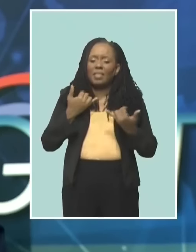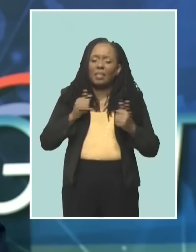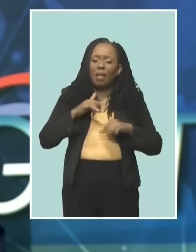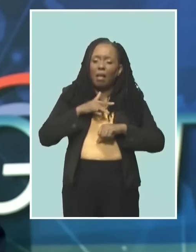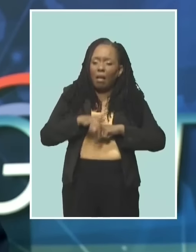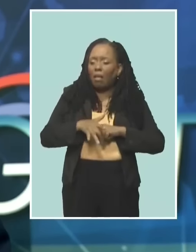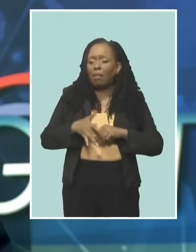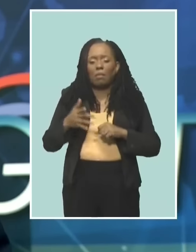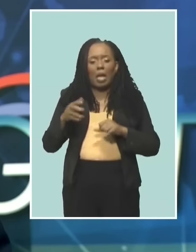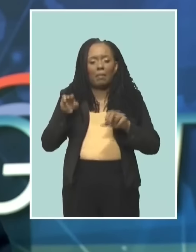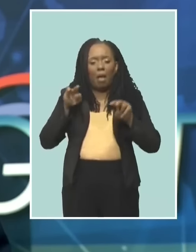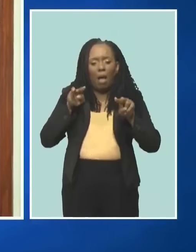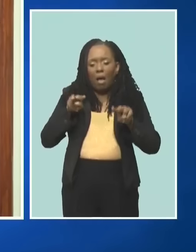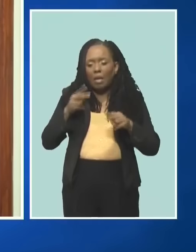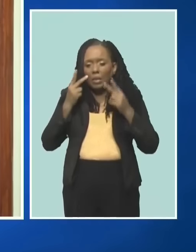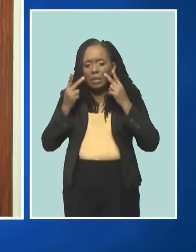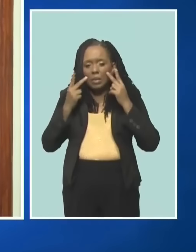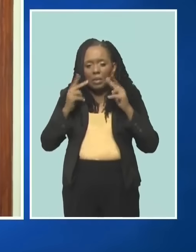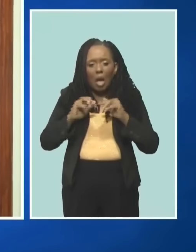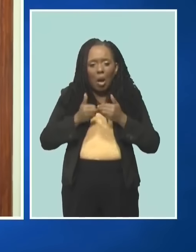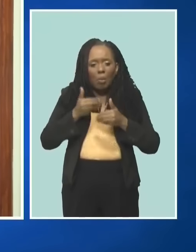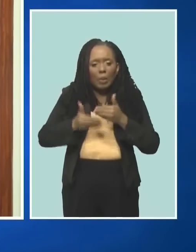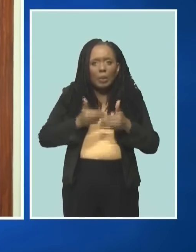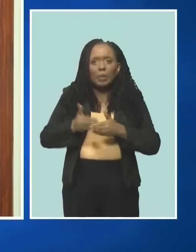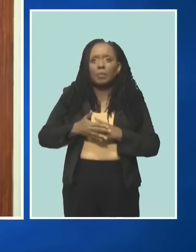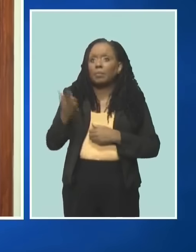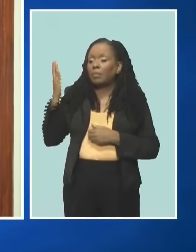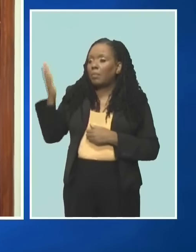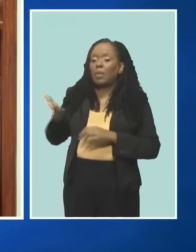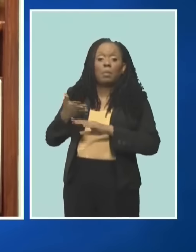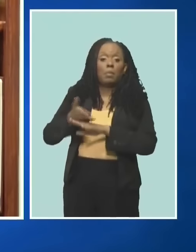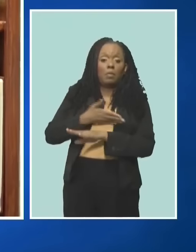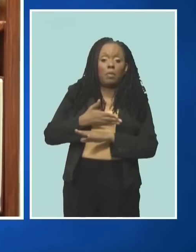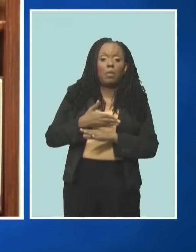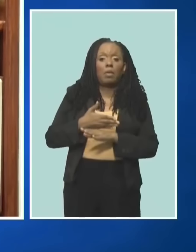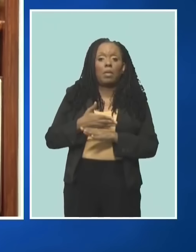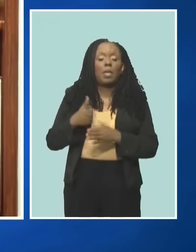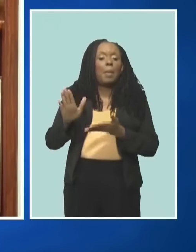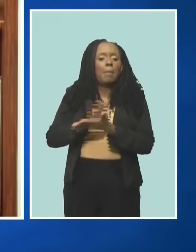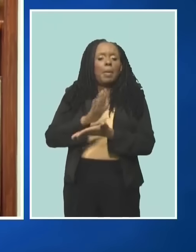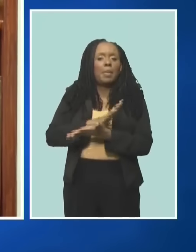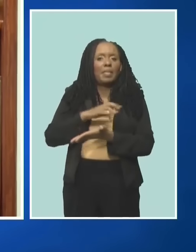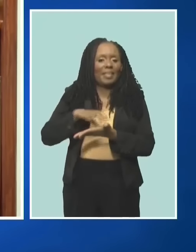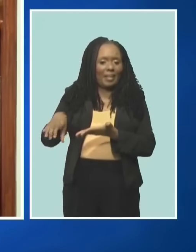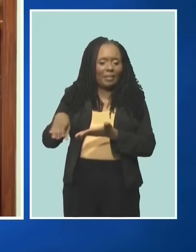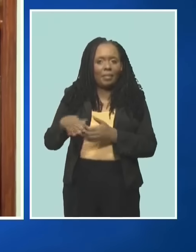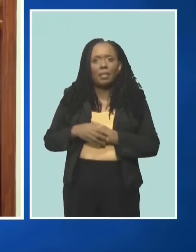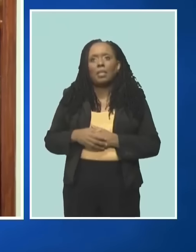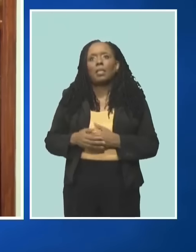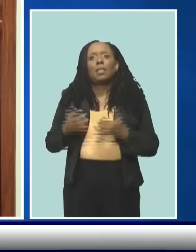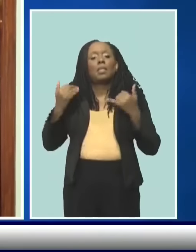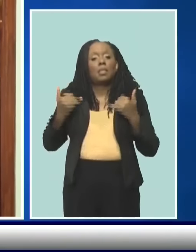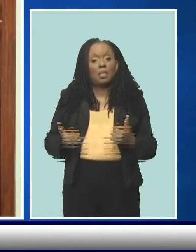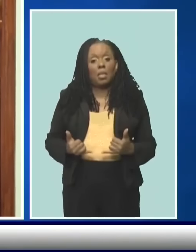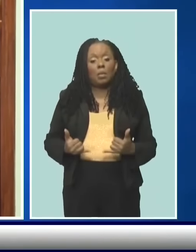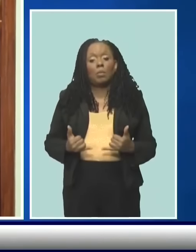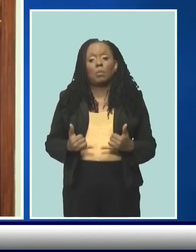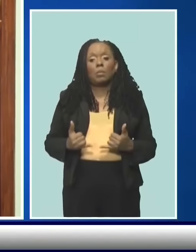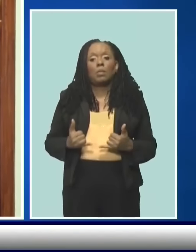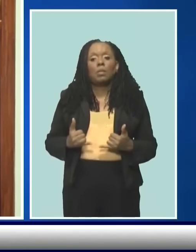days. So before we would have exchanged checks physically, now with the digital check exchange process, checks are being scanned and